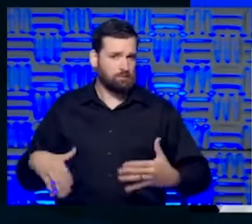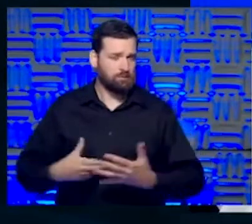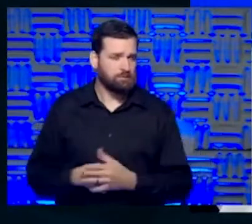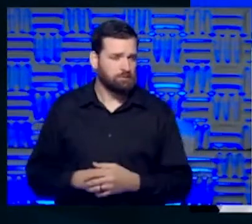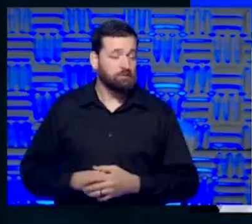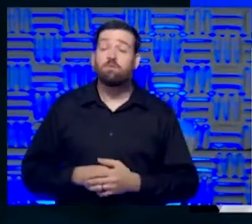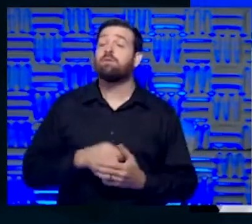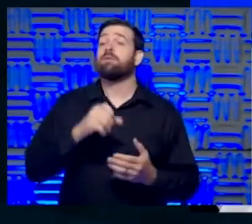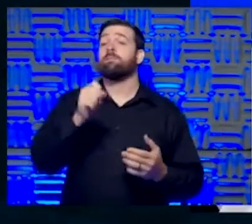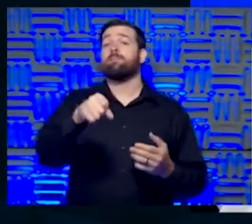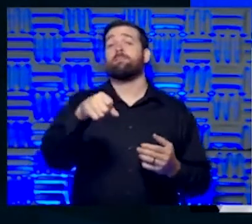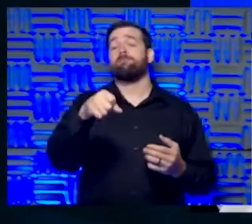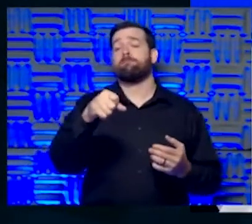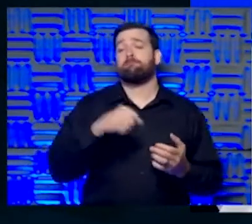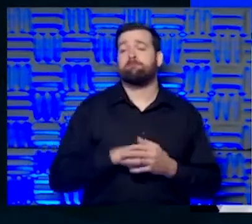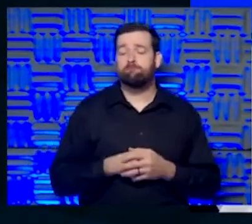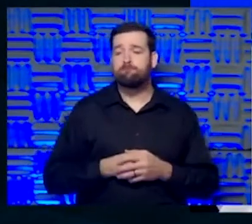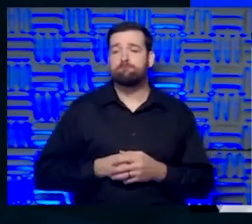Yes, we do.